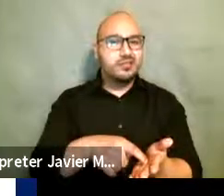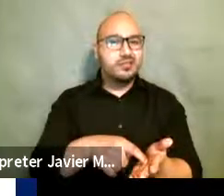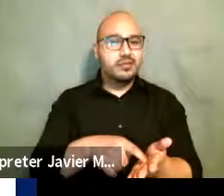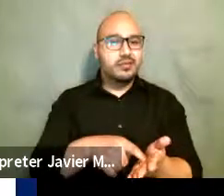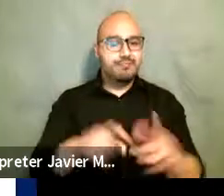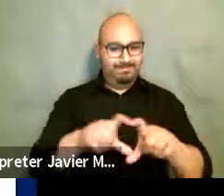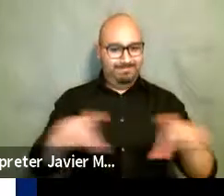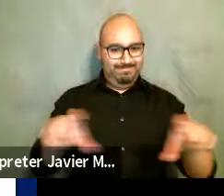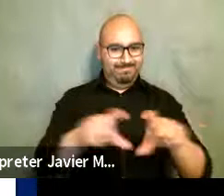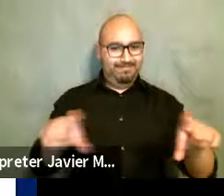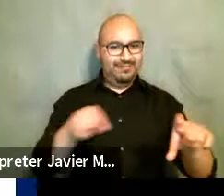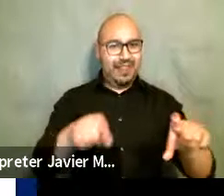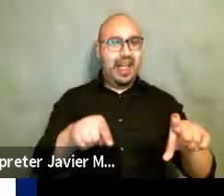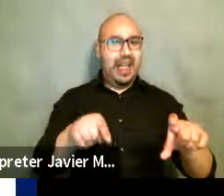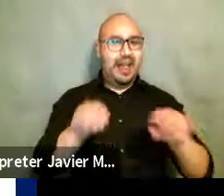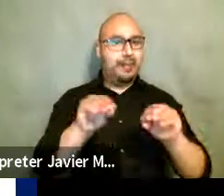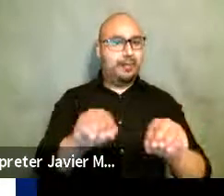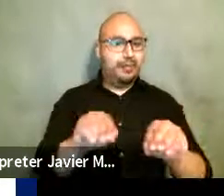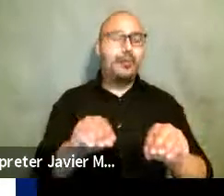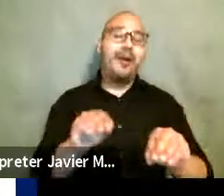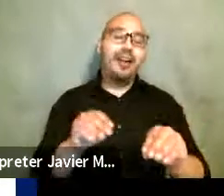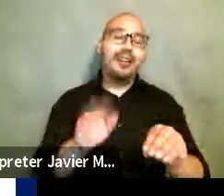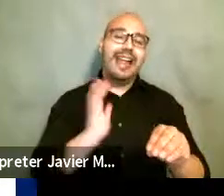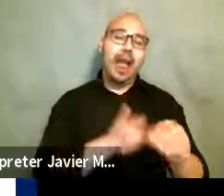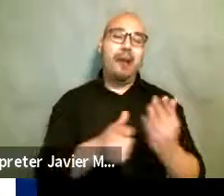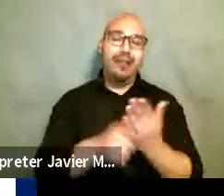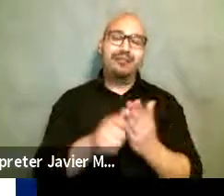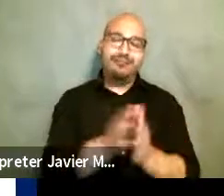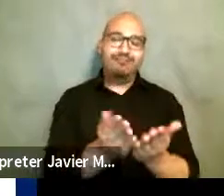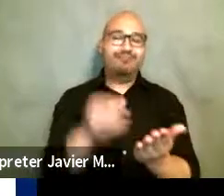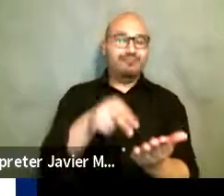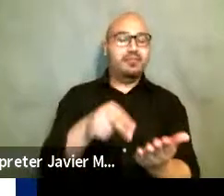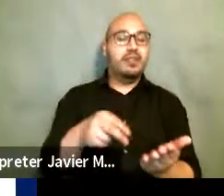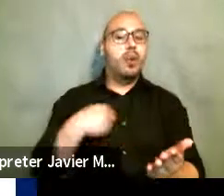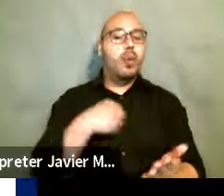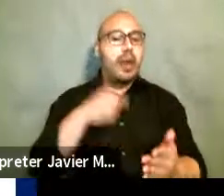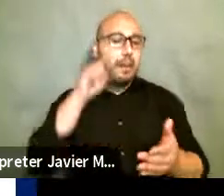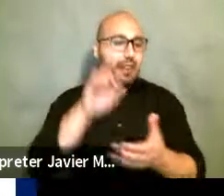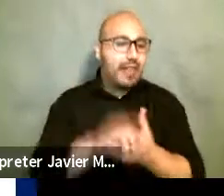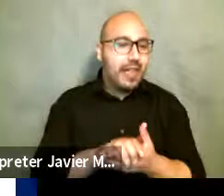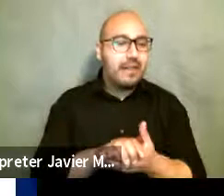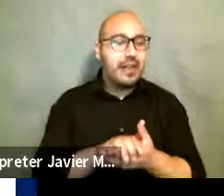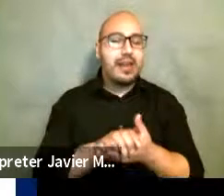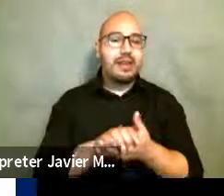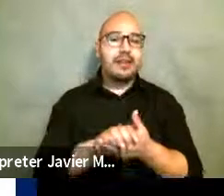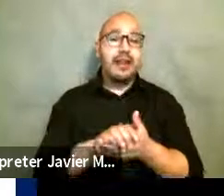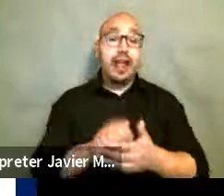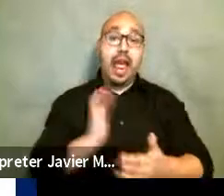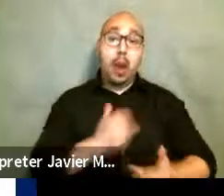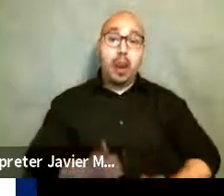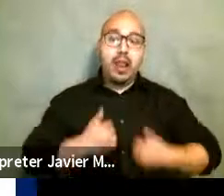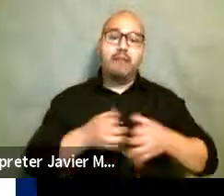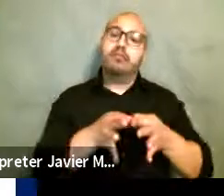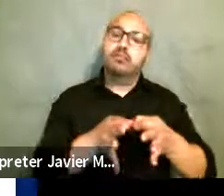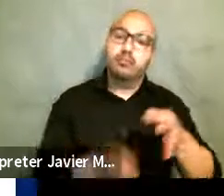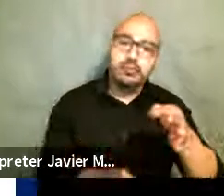I've put down, well, it's in our brochure, we believe in simplicity in our living,